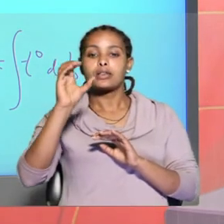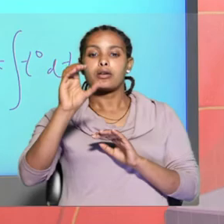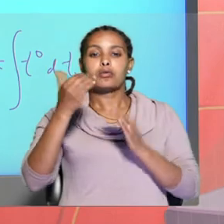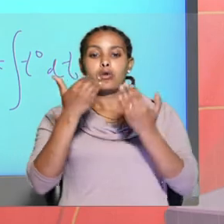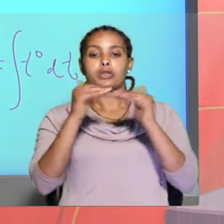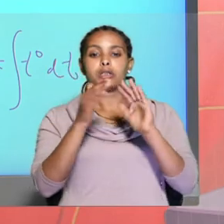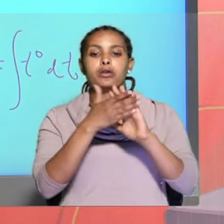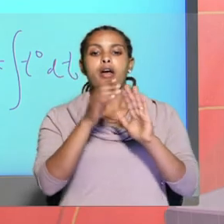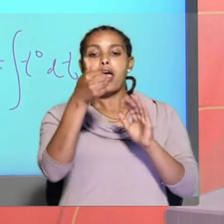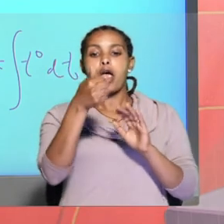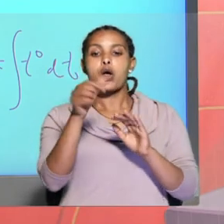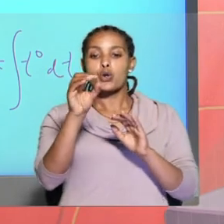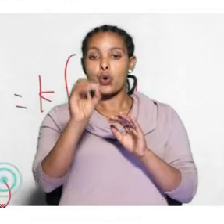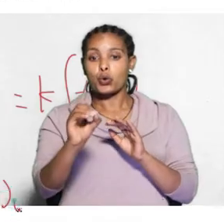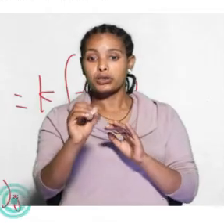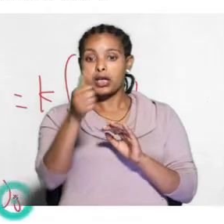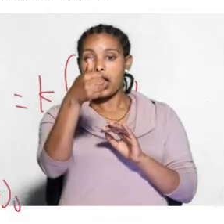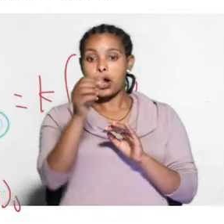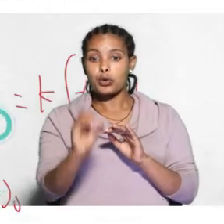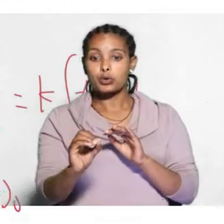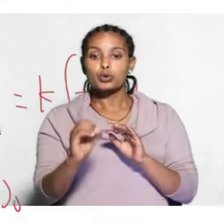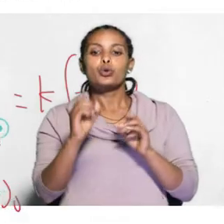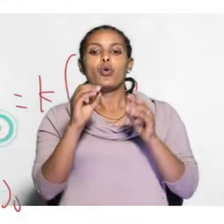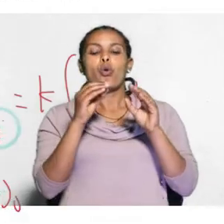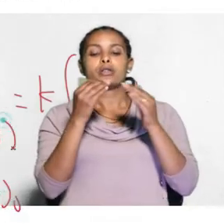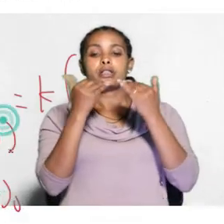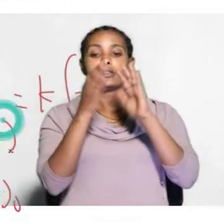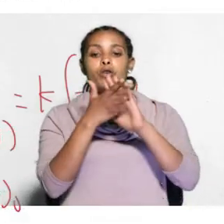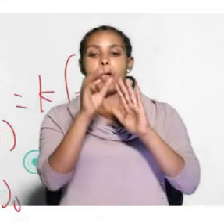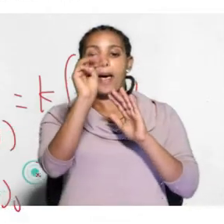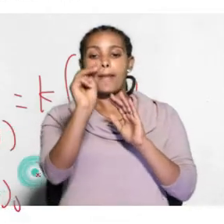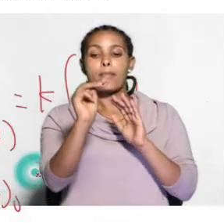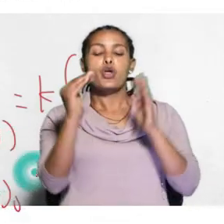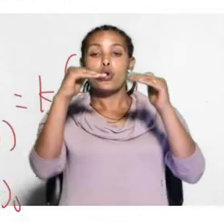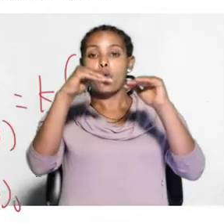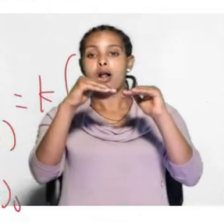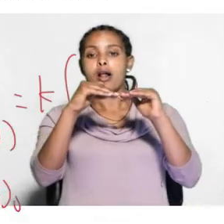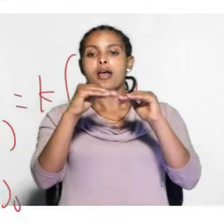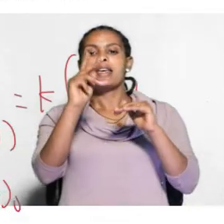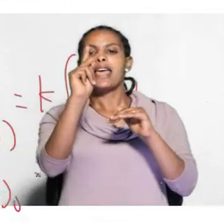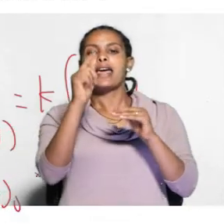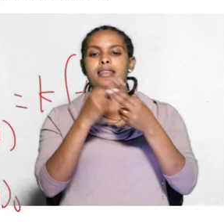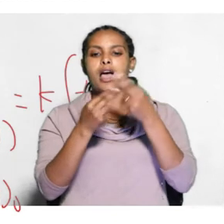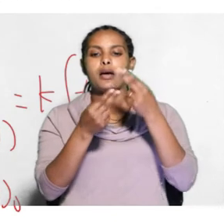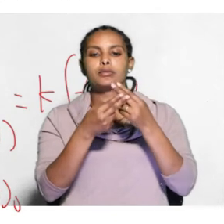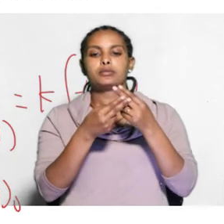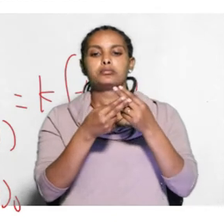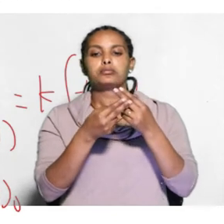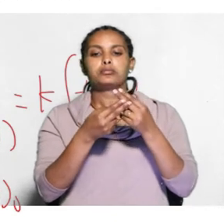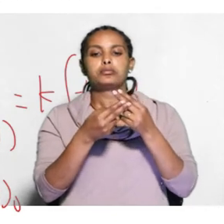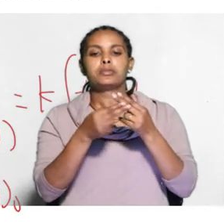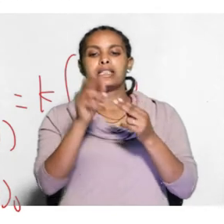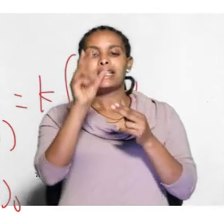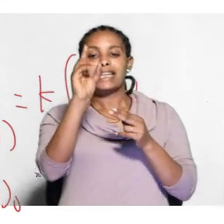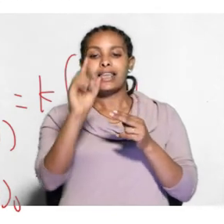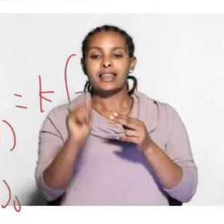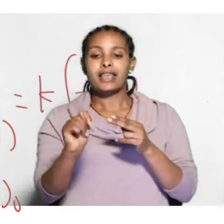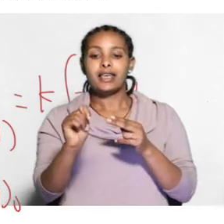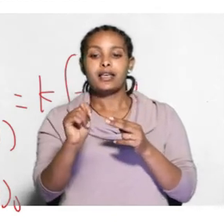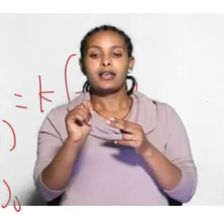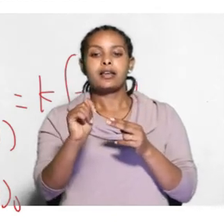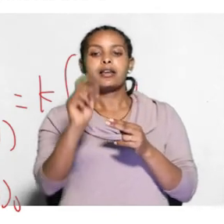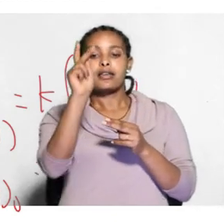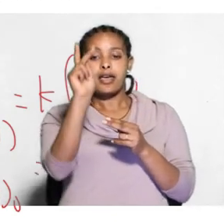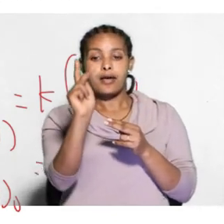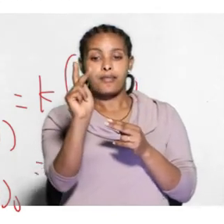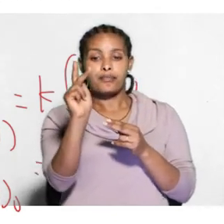from a nodes a naught to construction of m equal k times t raised to 0 d t is